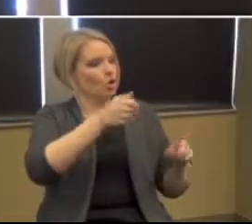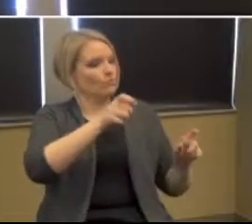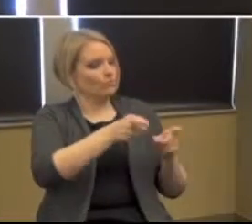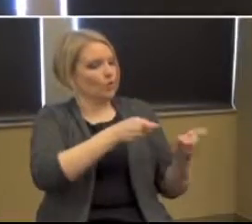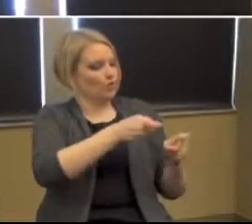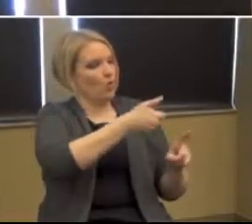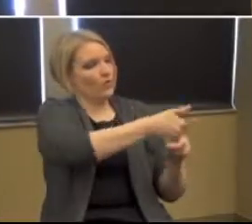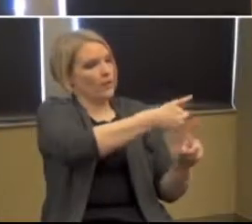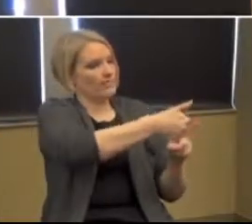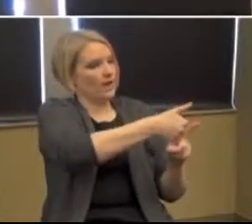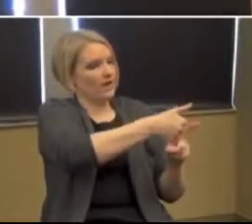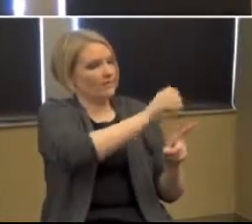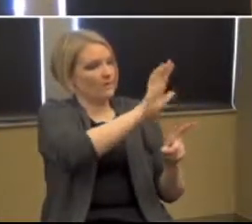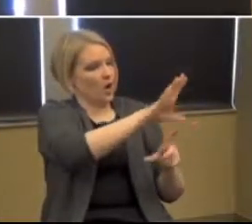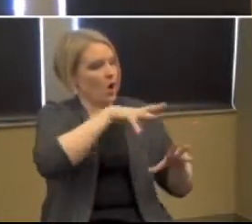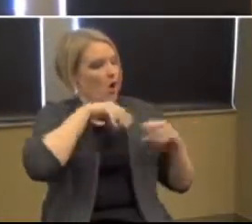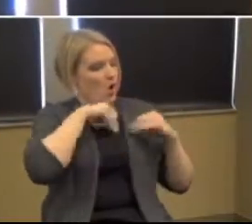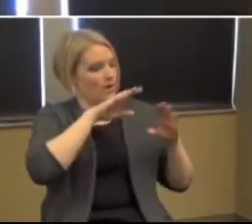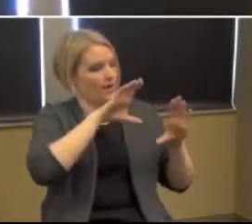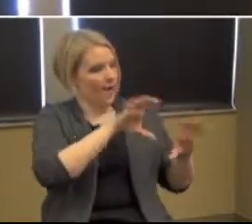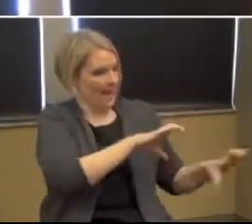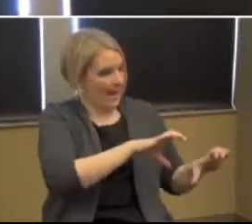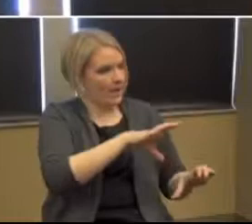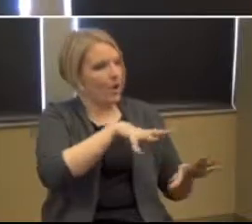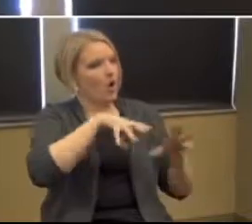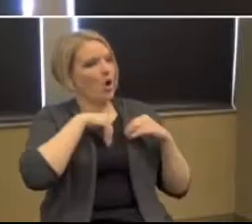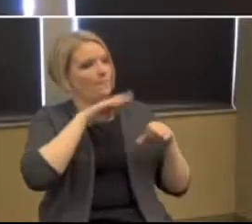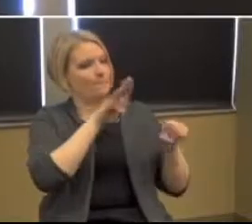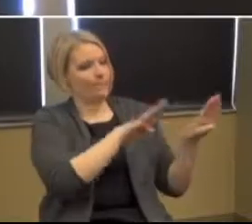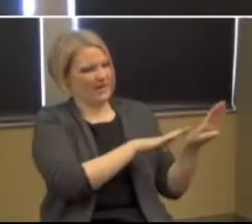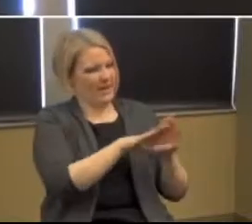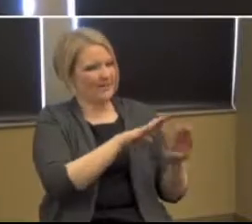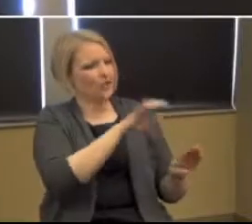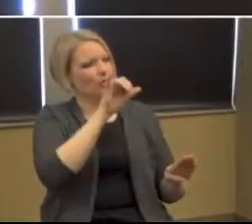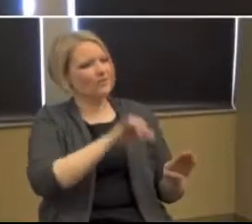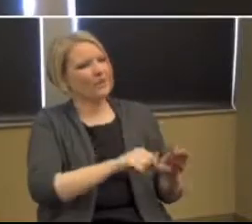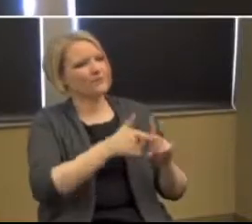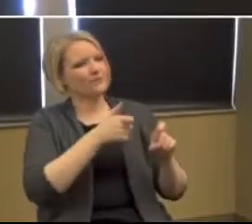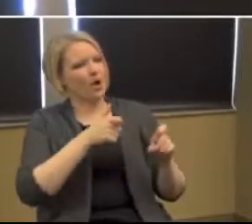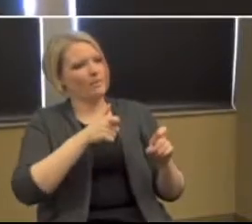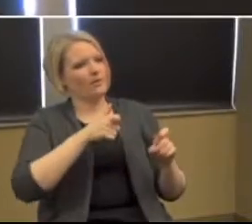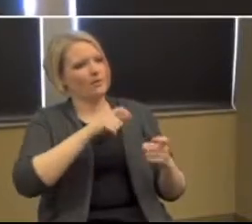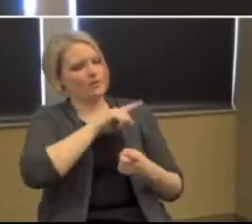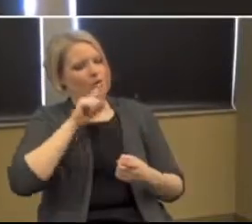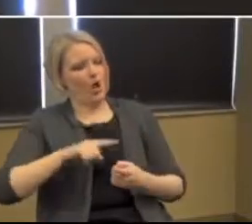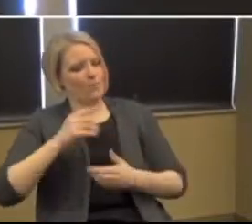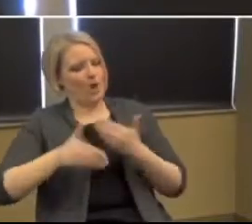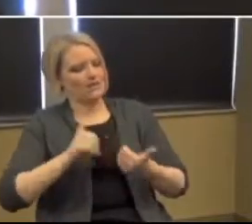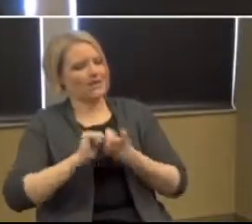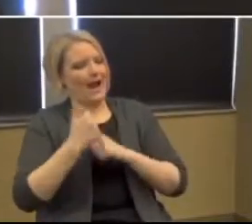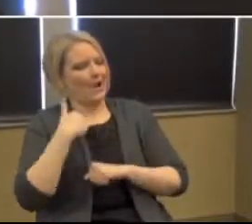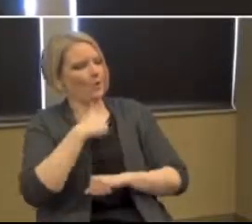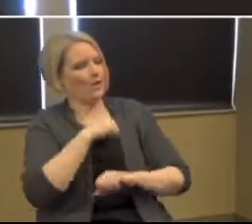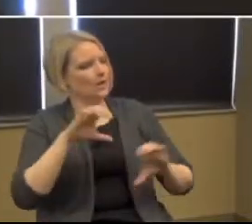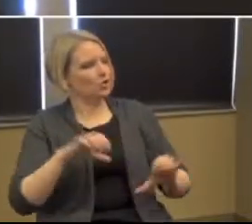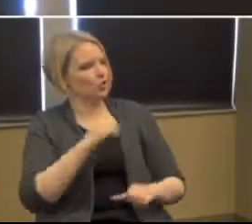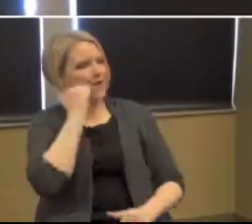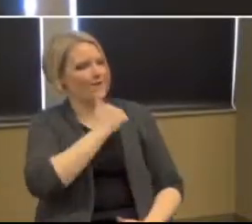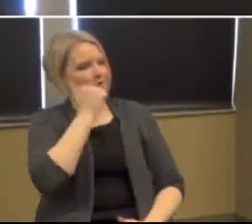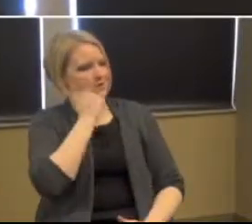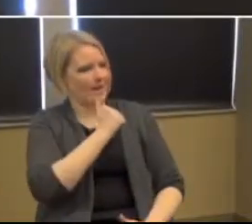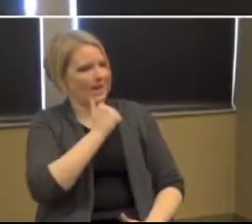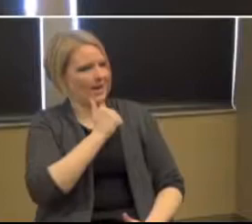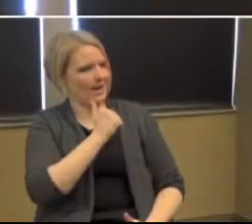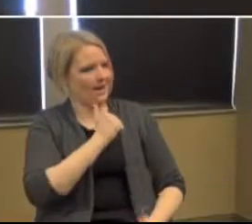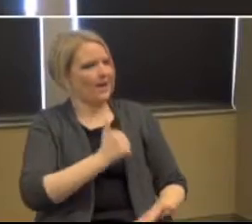their own emotions, and their own behavior. It's kind of like that frontal lobe processing, how we go about our days, and it's what helps us get through